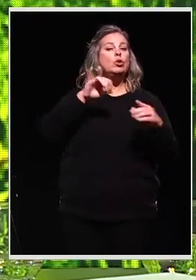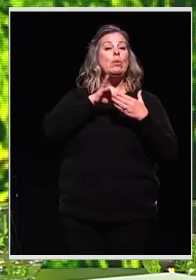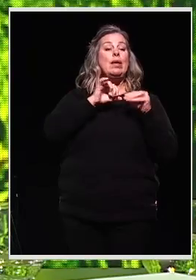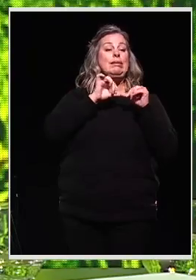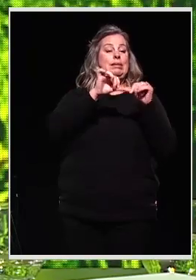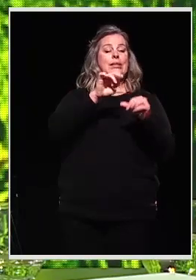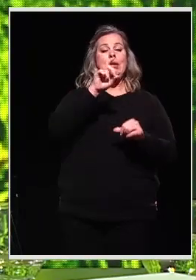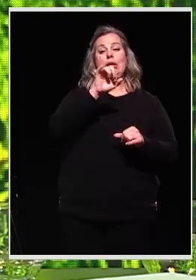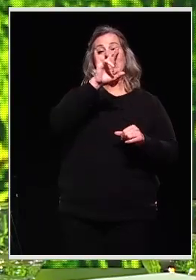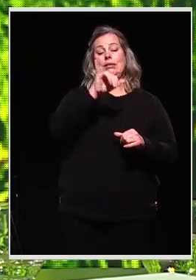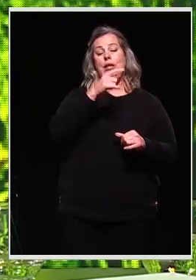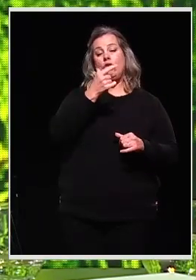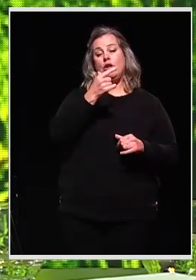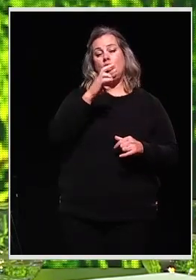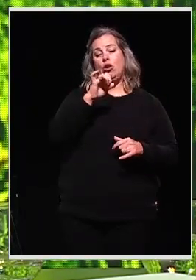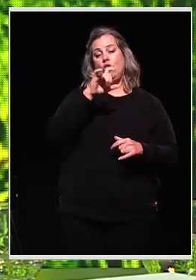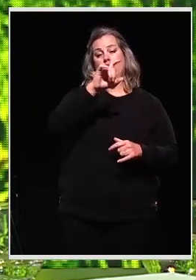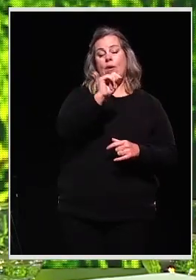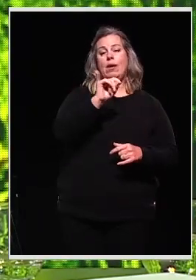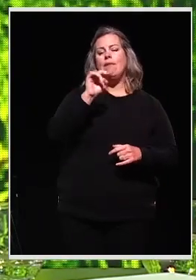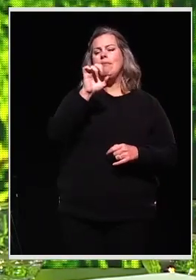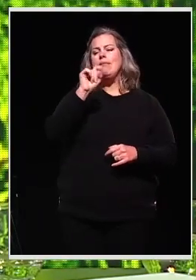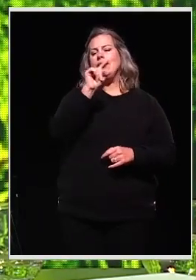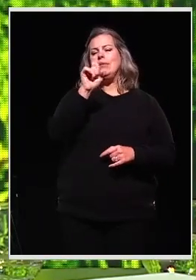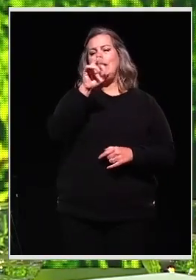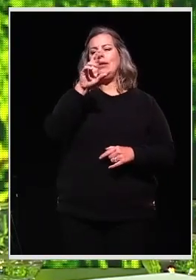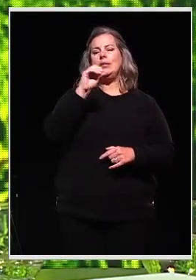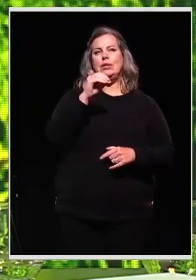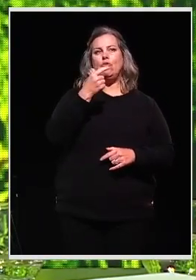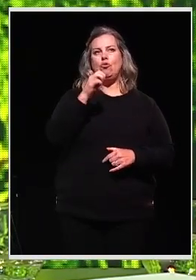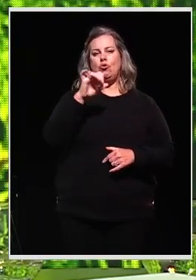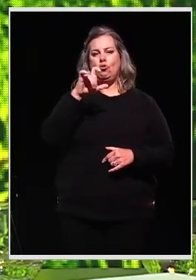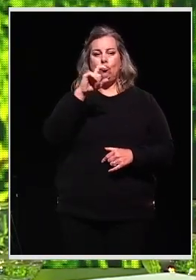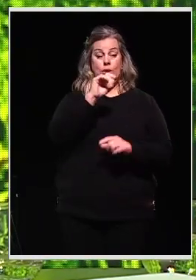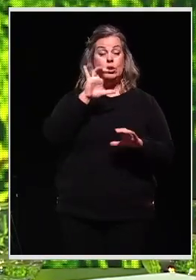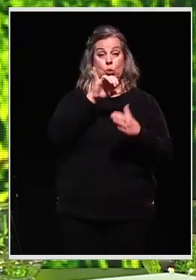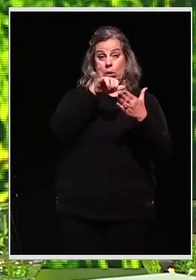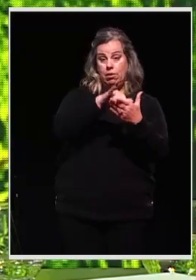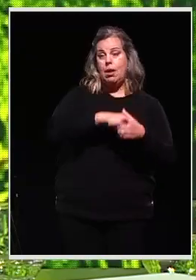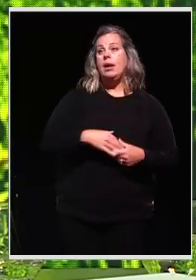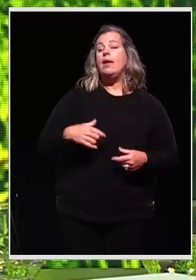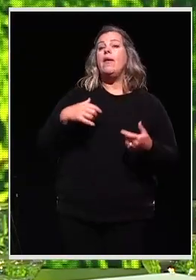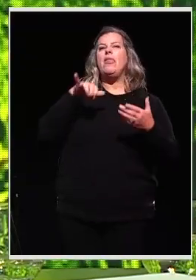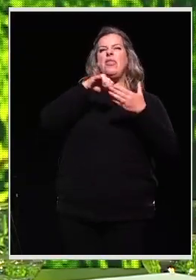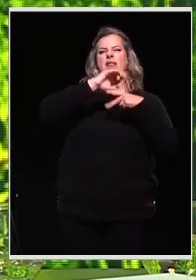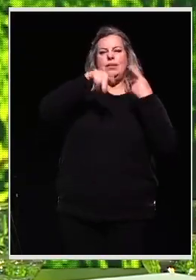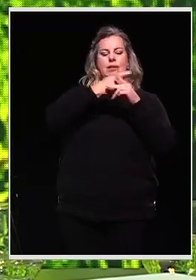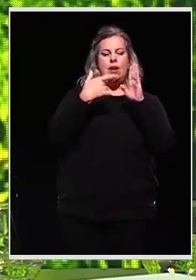mentioned, the Net Zero grant that we're competing over with NSF is doing just that. And that's the kind of example where you